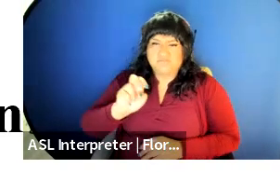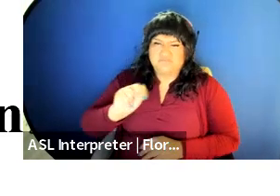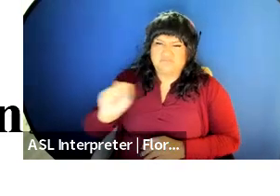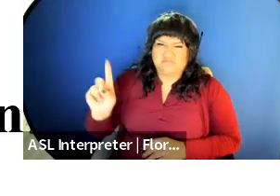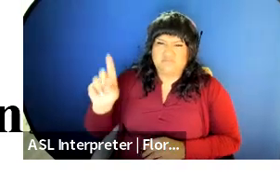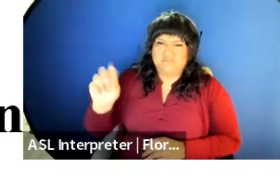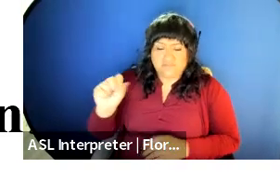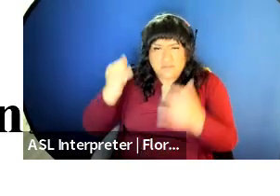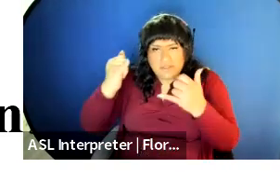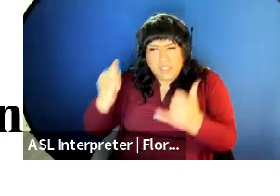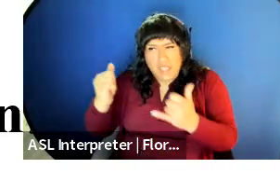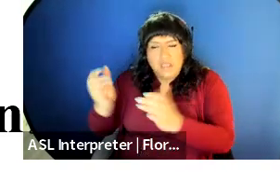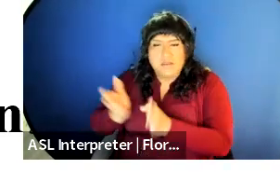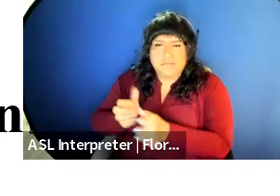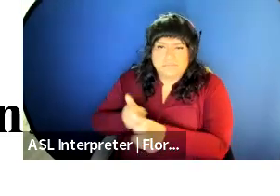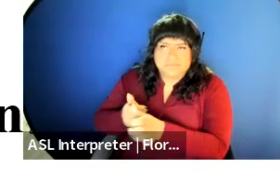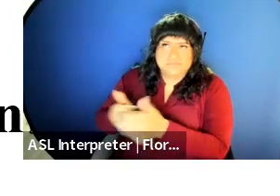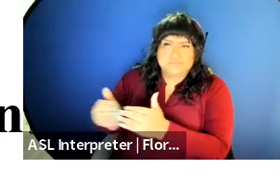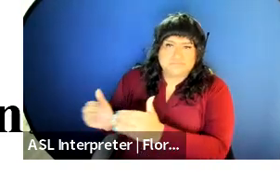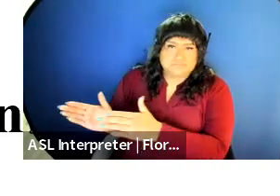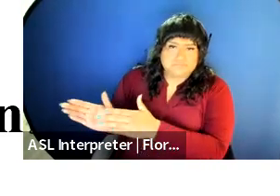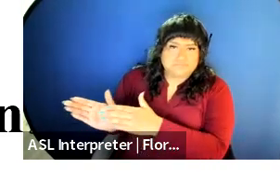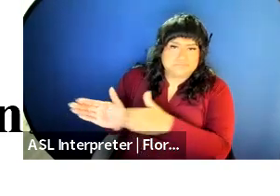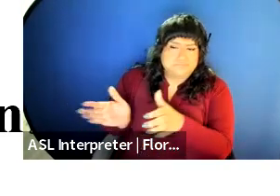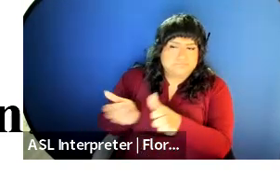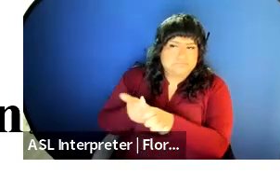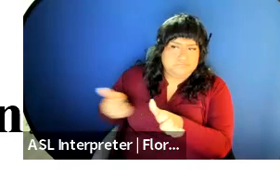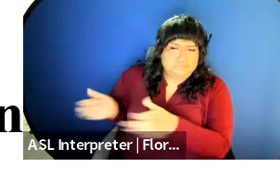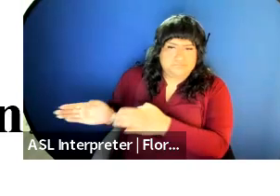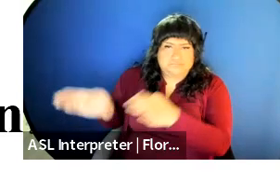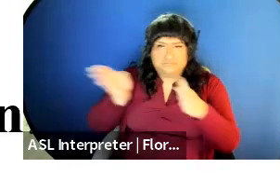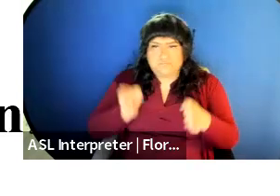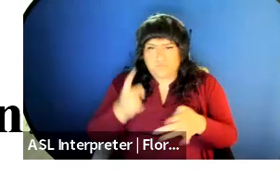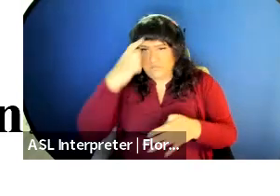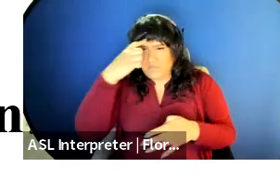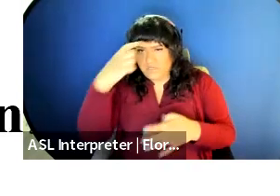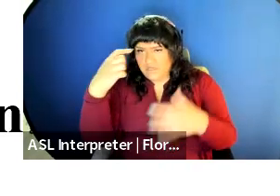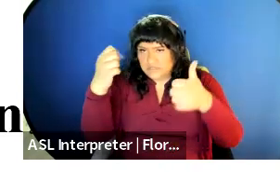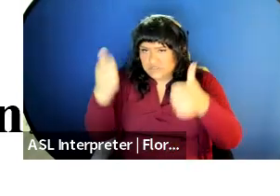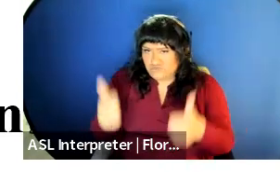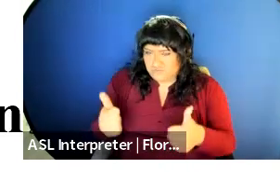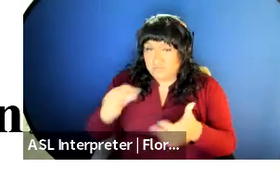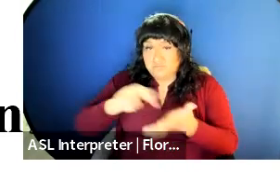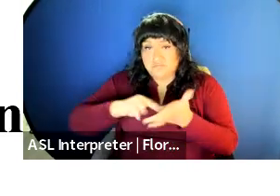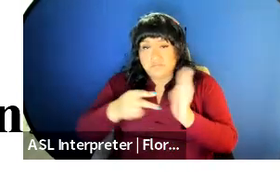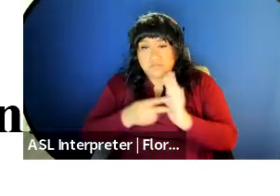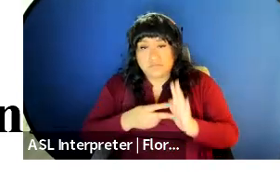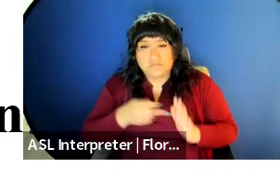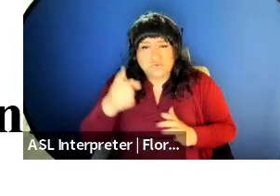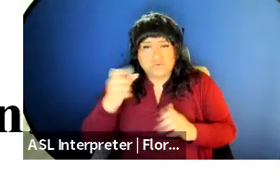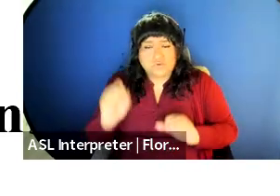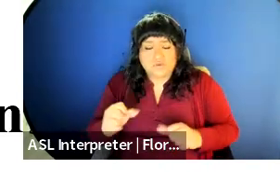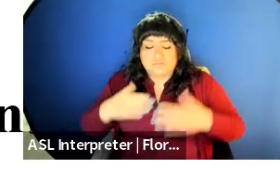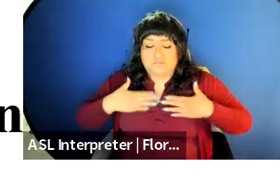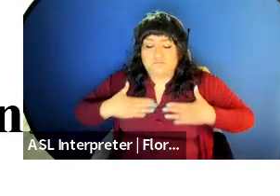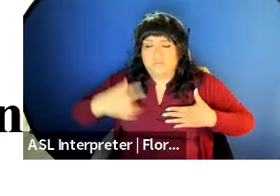that now into mental or physical deterioration, the notion being that you might deteriorate in some way that could make